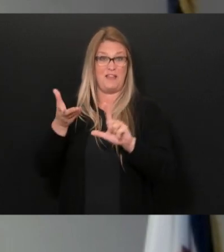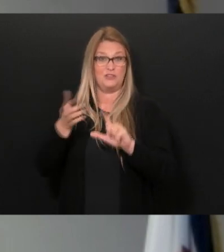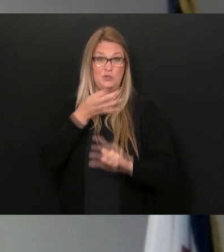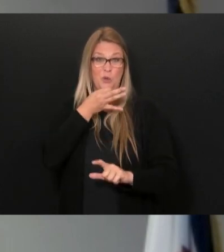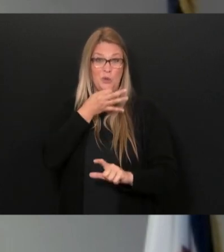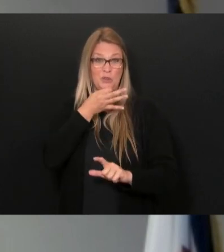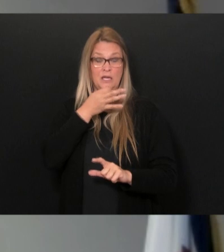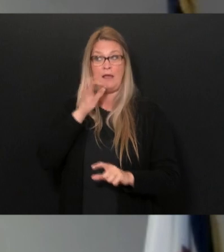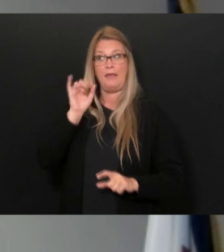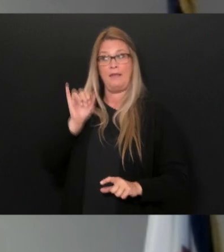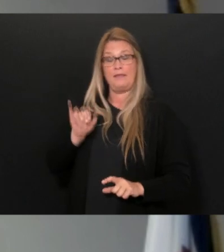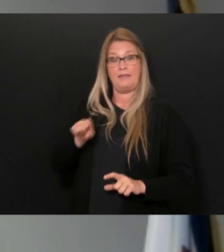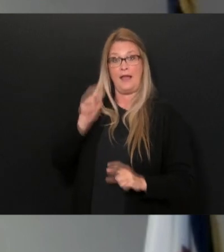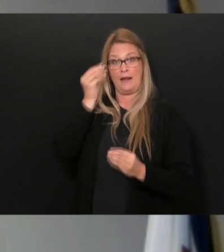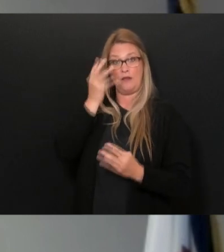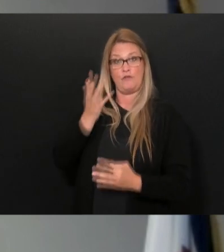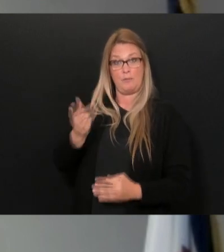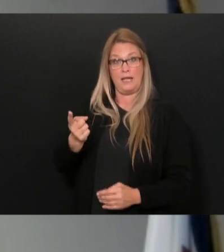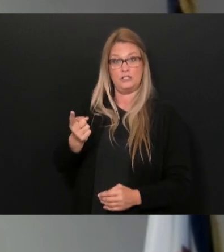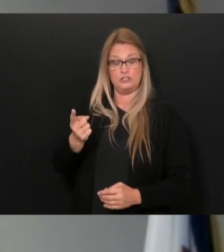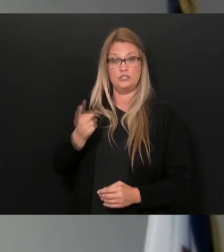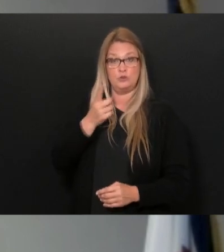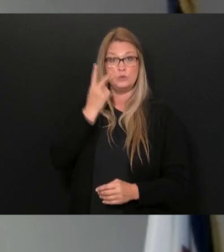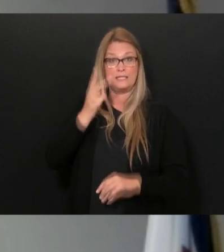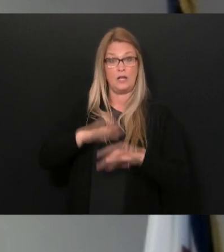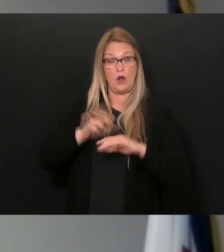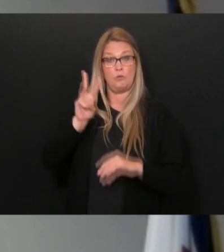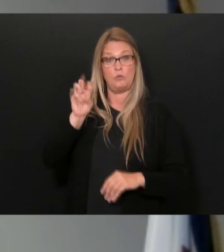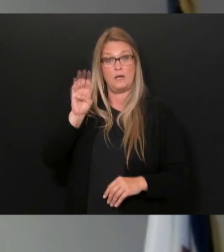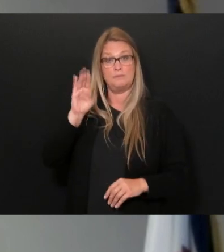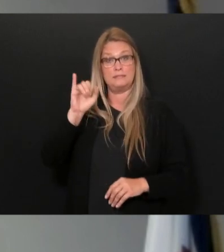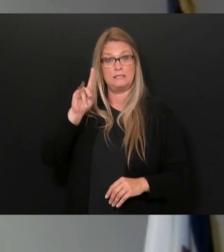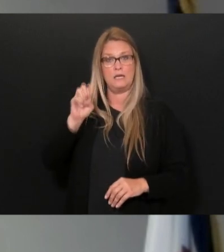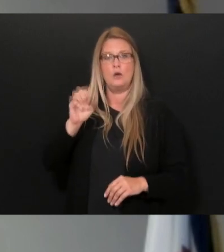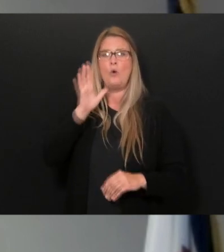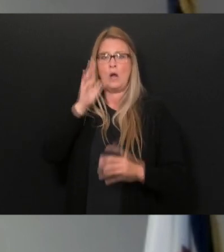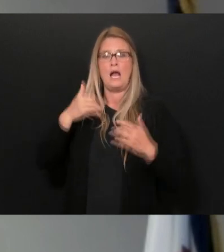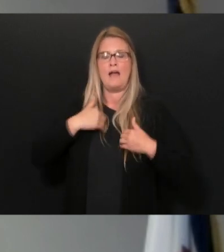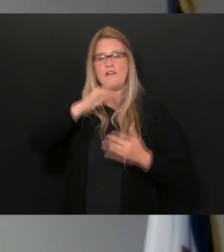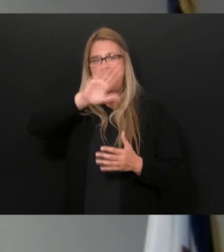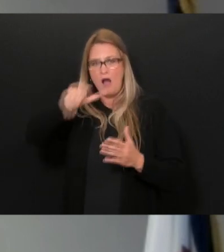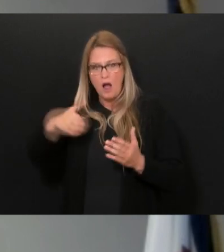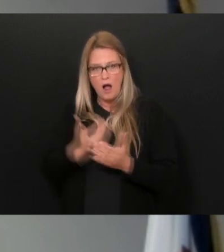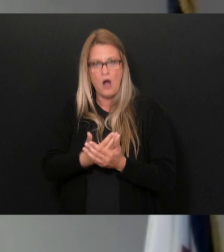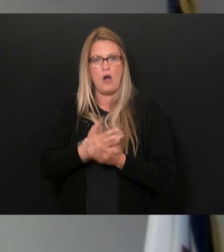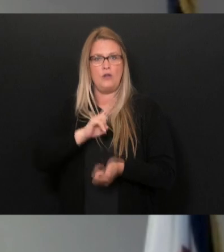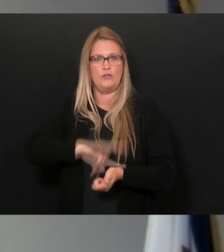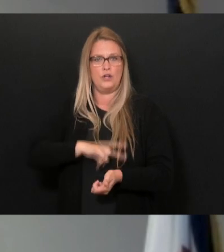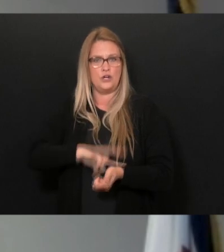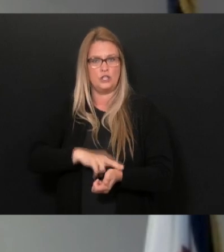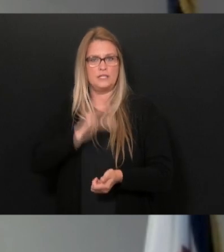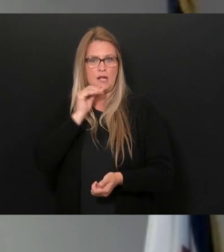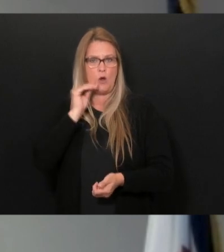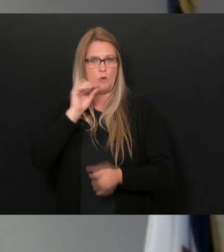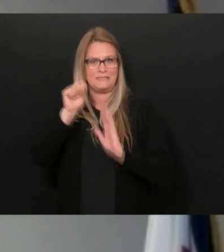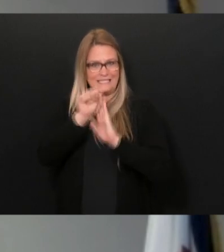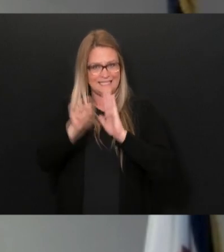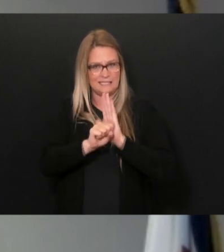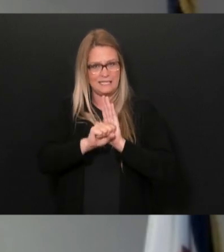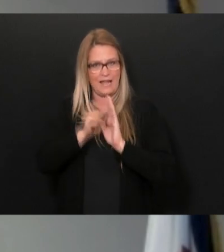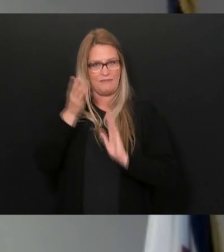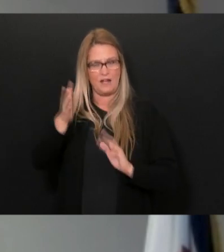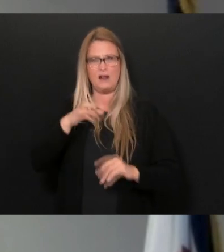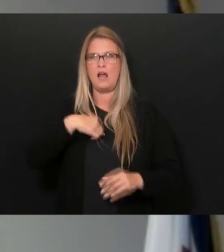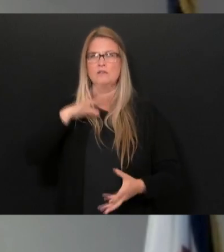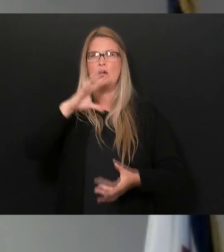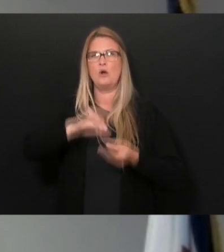information on the website, we're going to add all of the nursing homes in the state on there. There are 123.